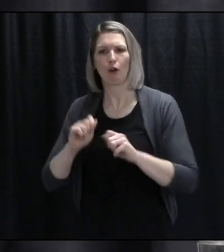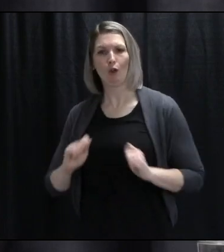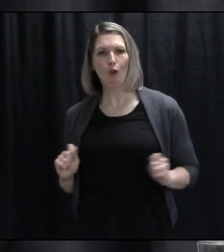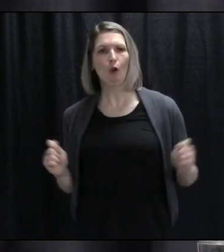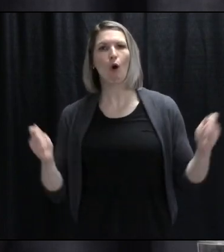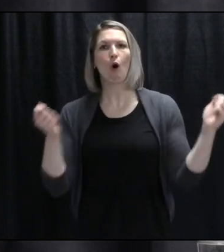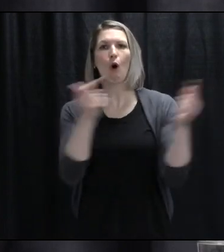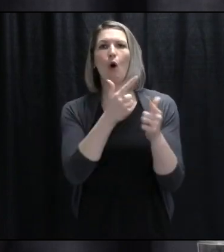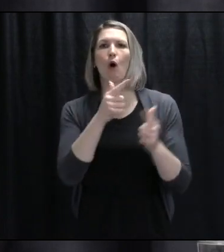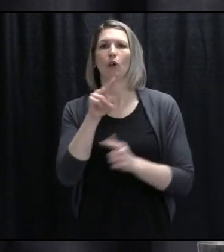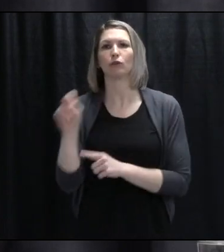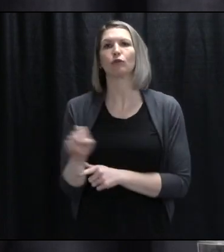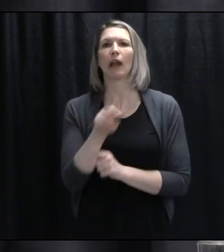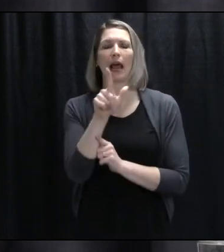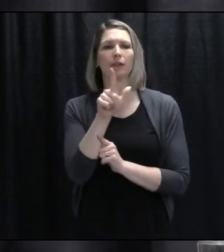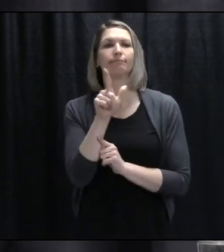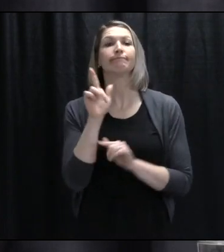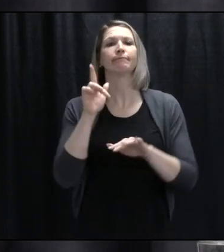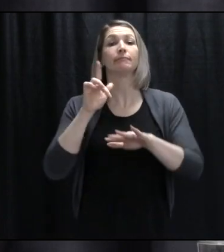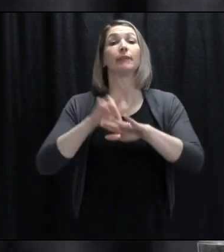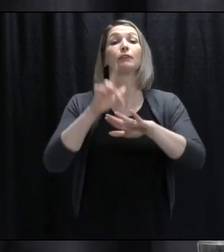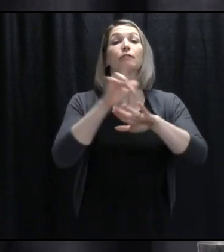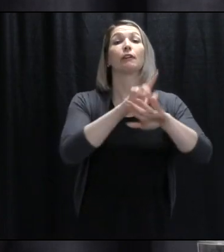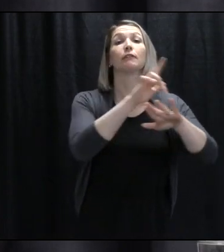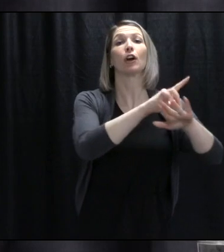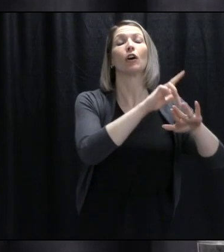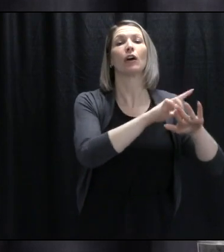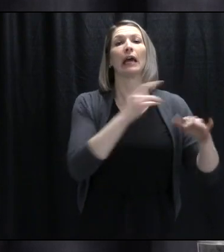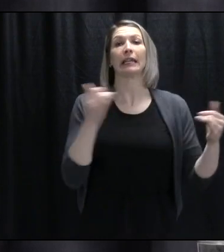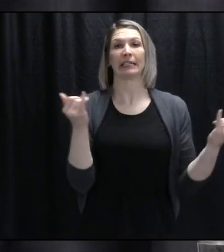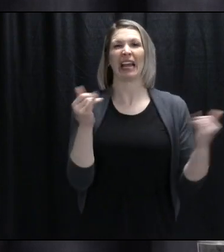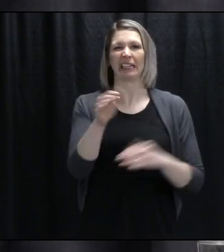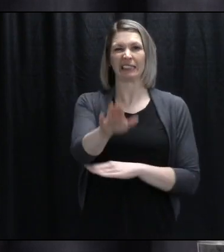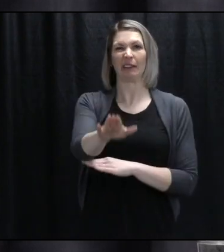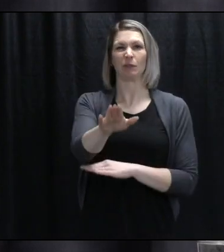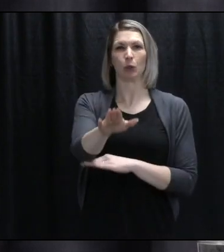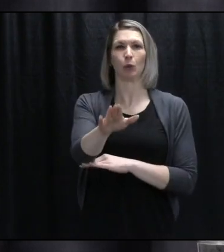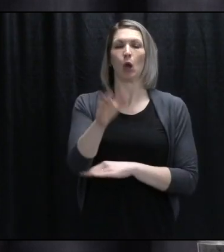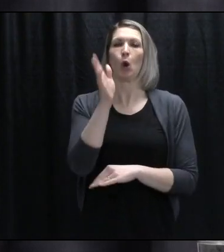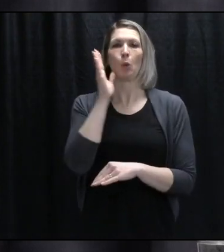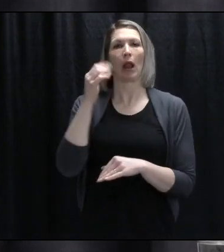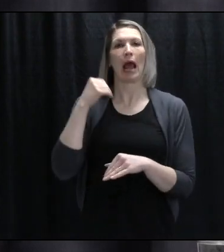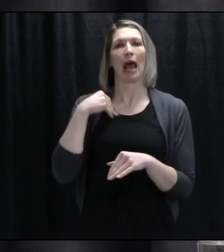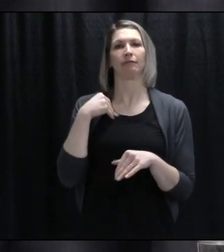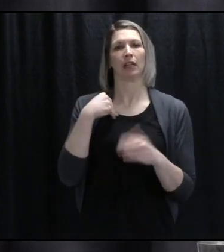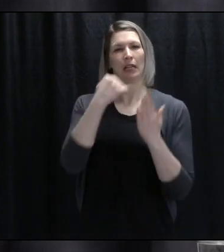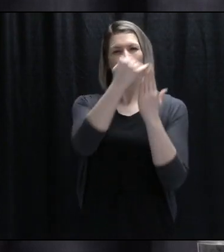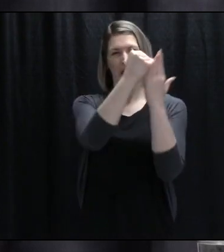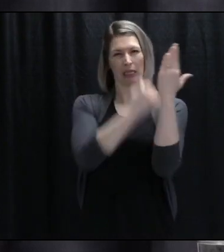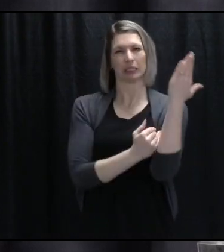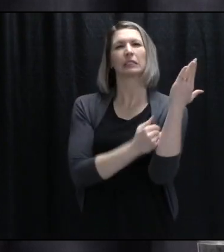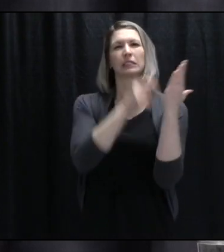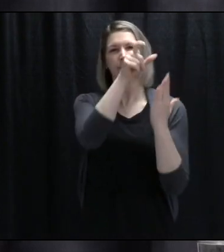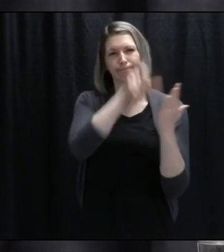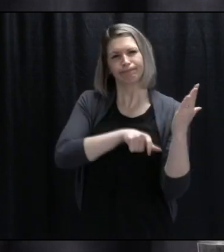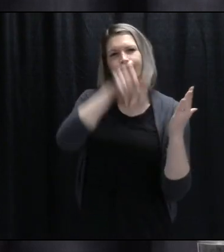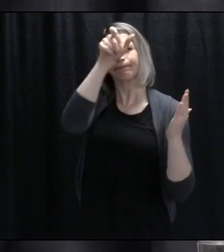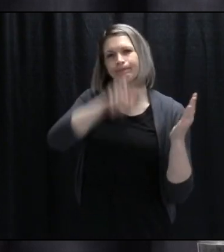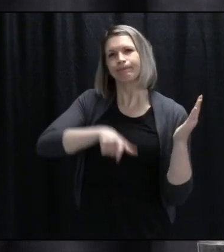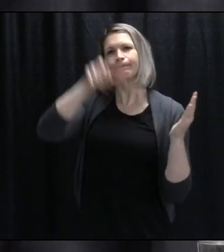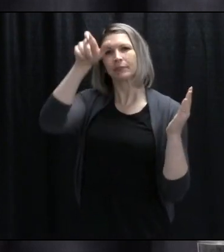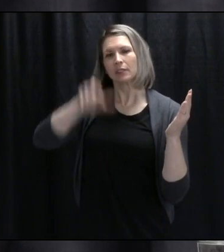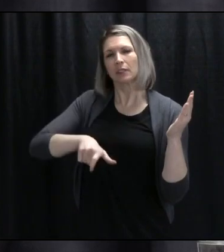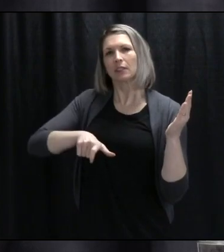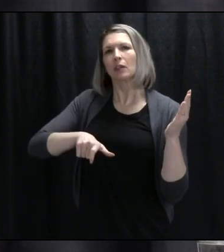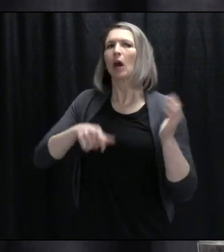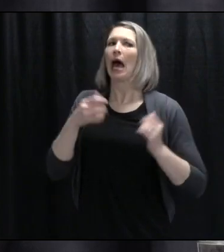identified. There will be a table put up today on our website, and as soon as we can resolve a couple of issues with